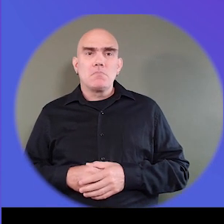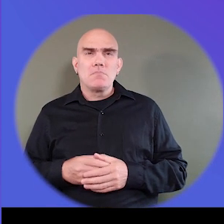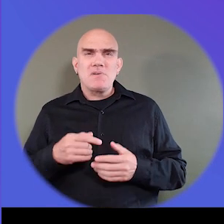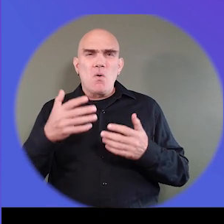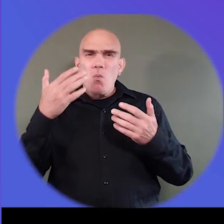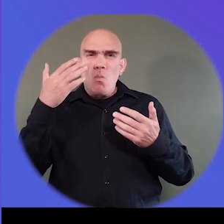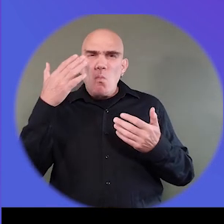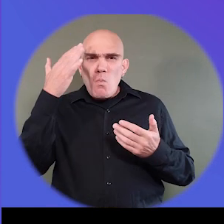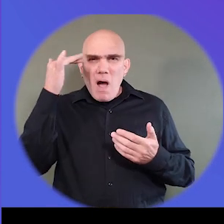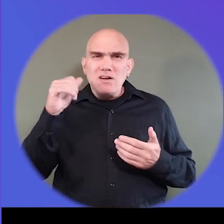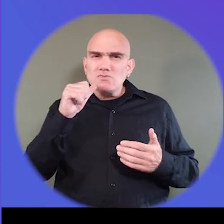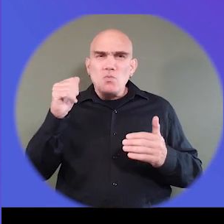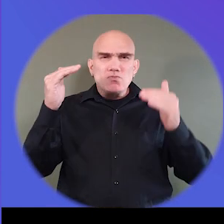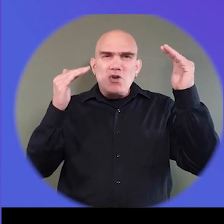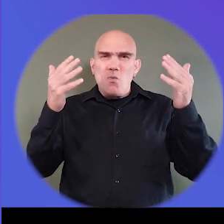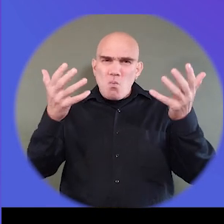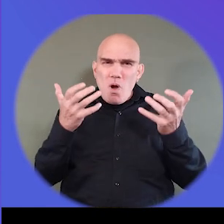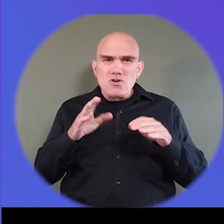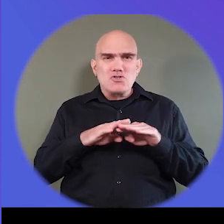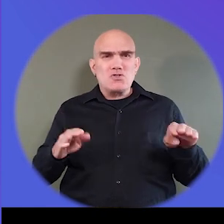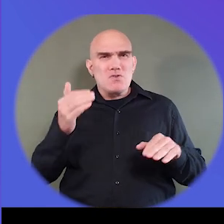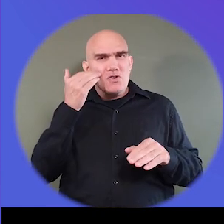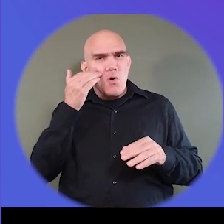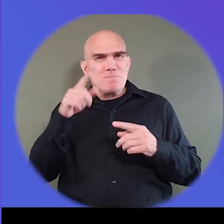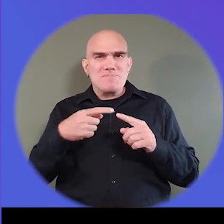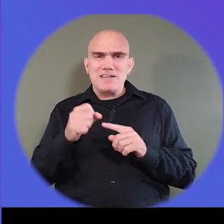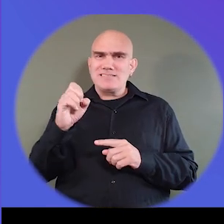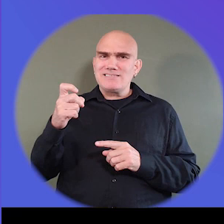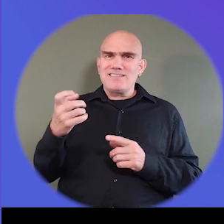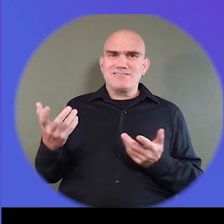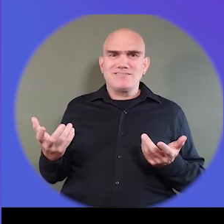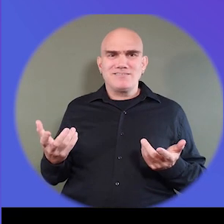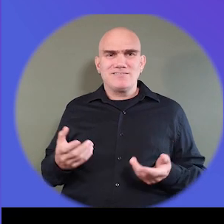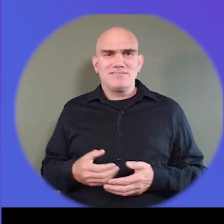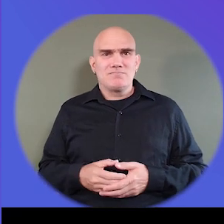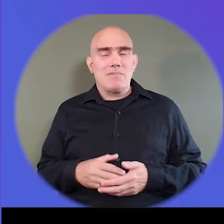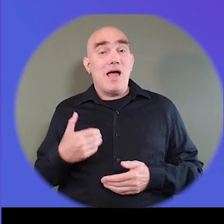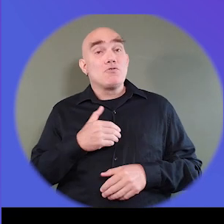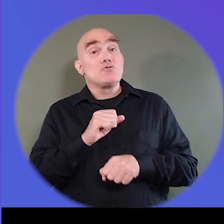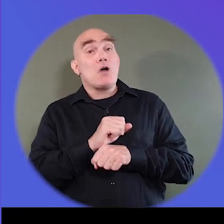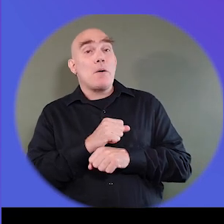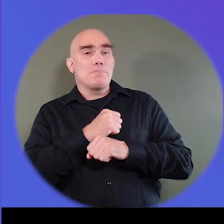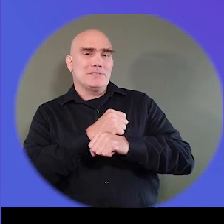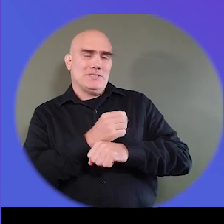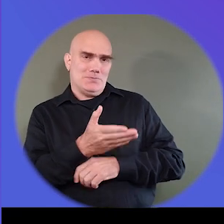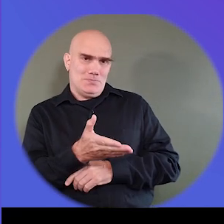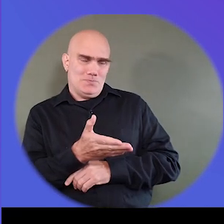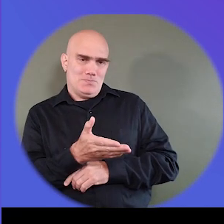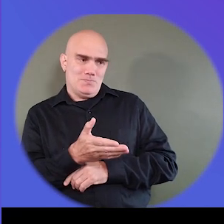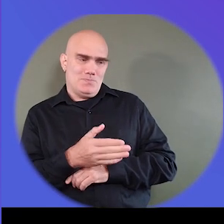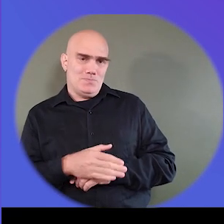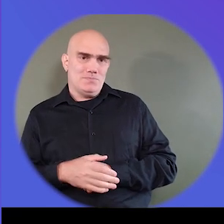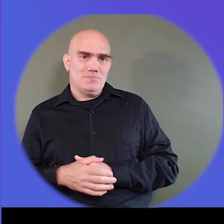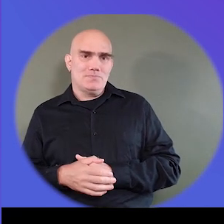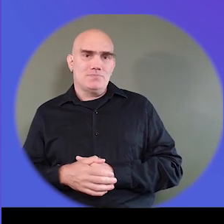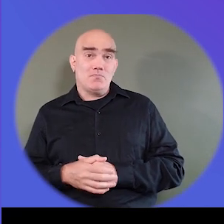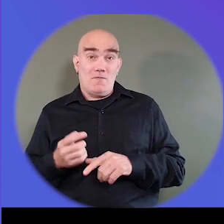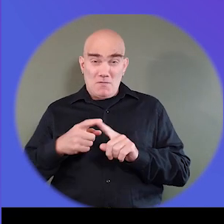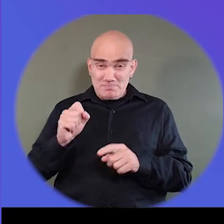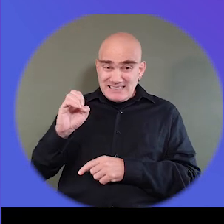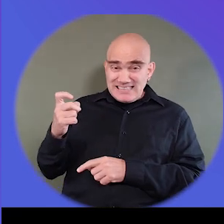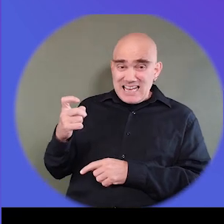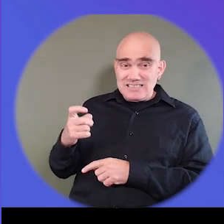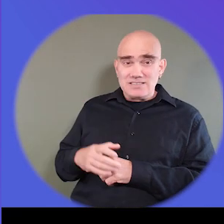But why don't adults want kids to know about sex? Our job is to protect you. From